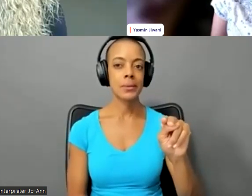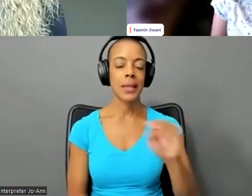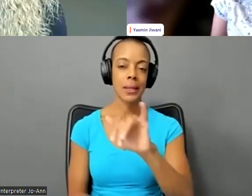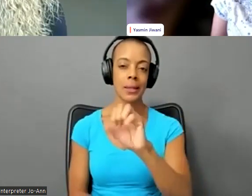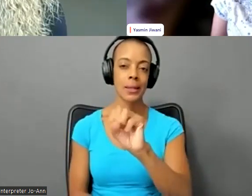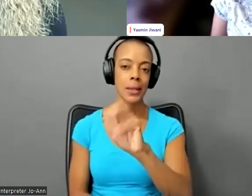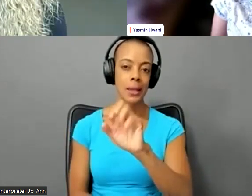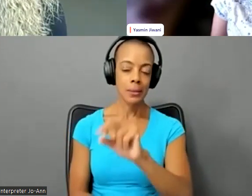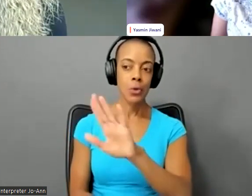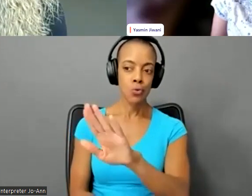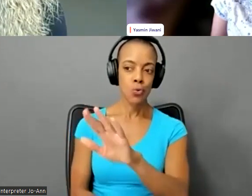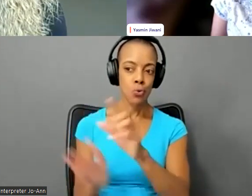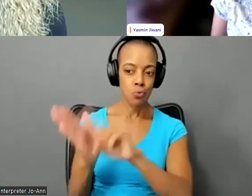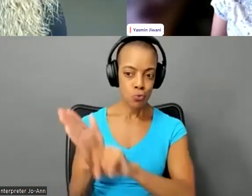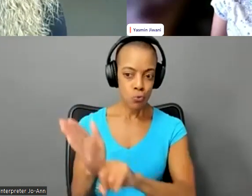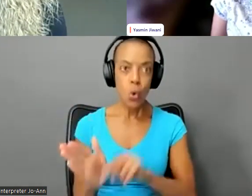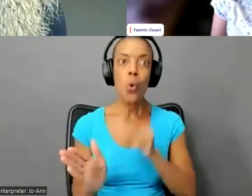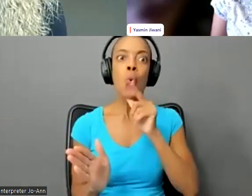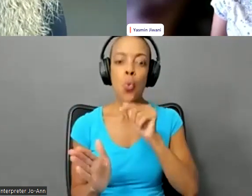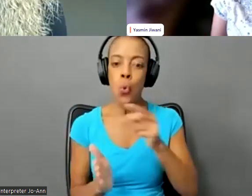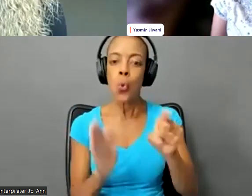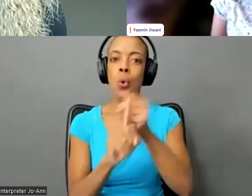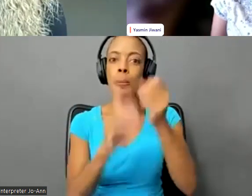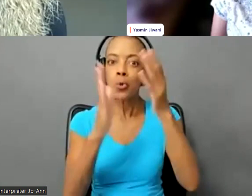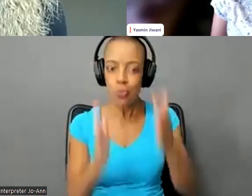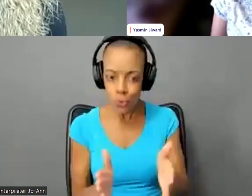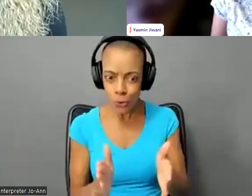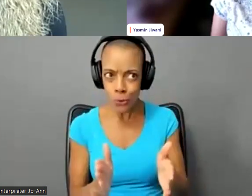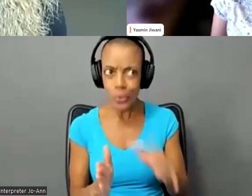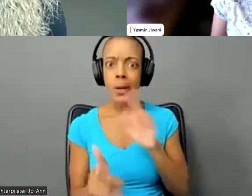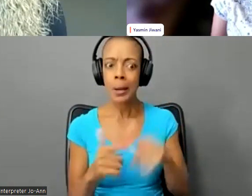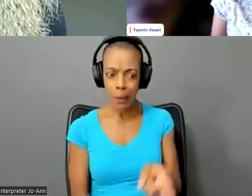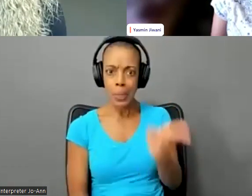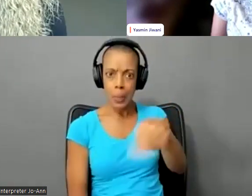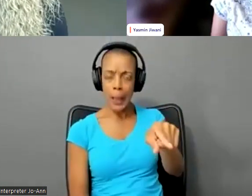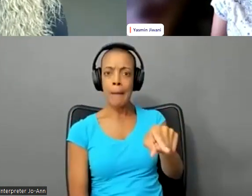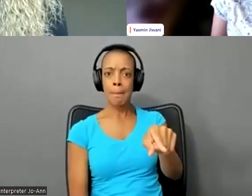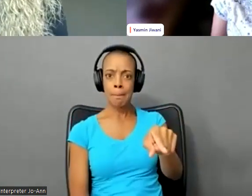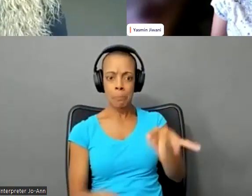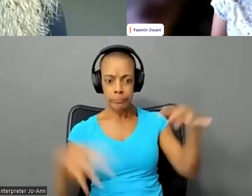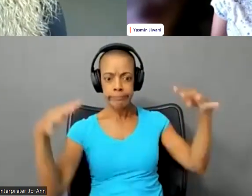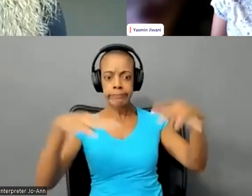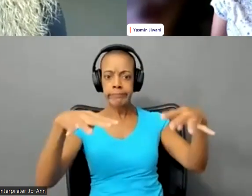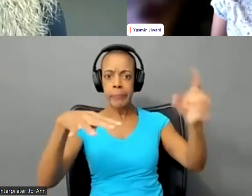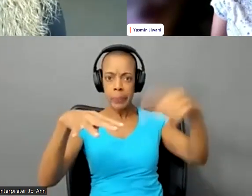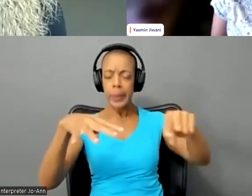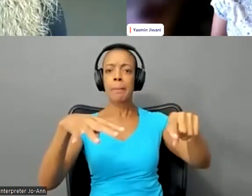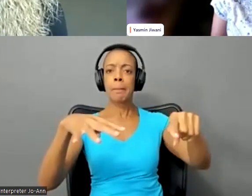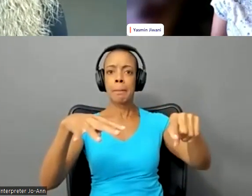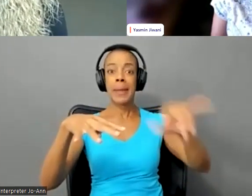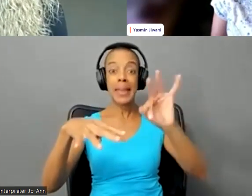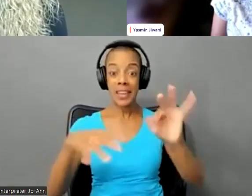know, who are the people that are abusing and why do we not talk about them? And if we do, it always seems to be in this downplayed